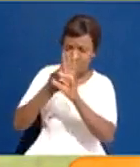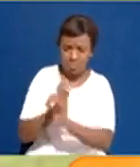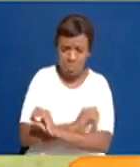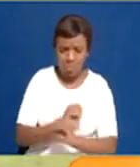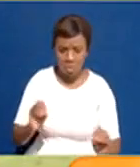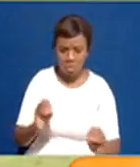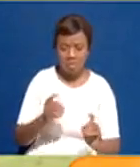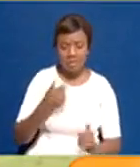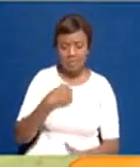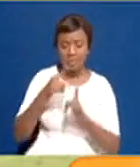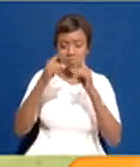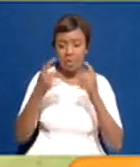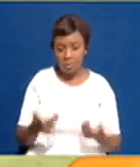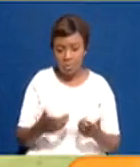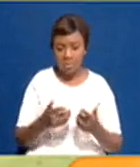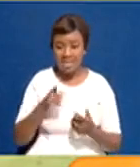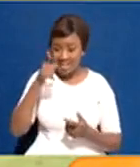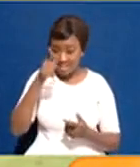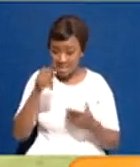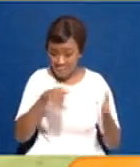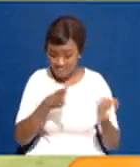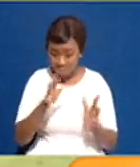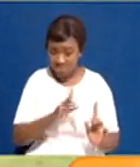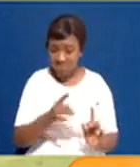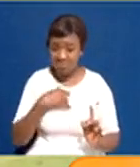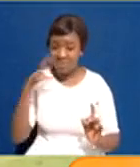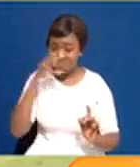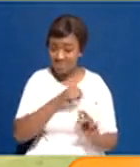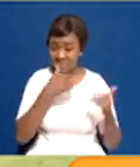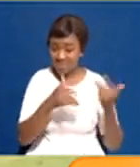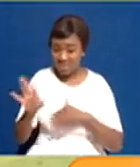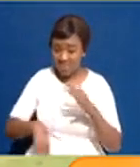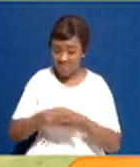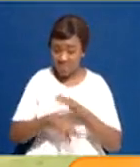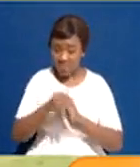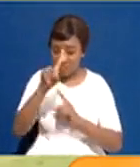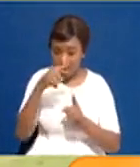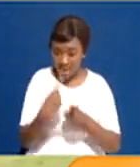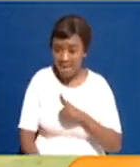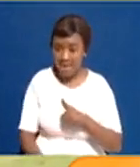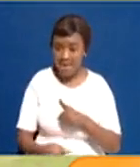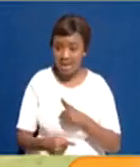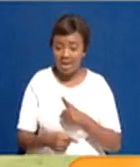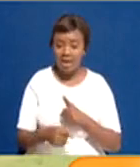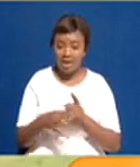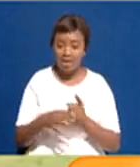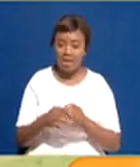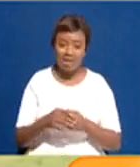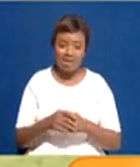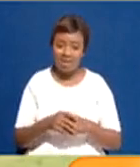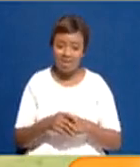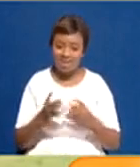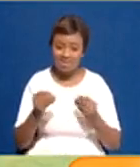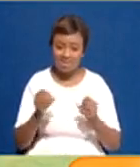So miki tunaweza sema hiyo opportunity kukaa 1 year bila kucheza ball competitive football ni